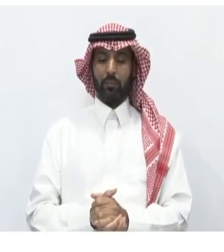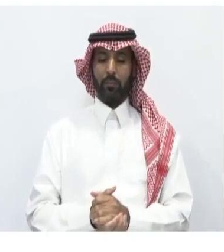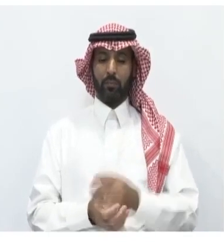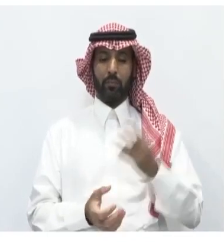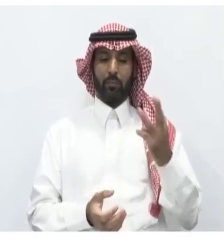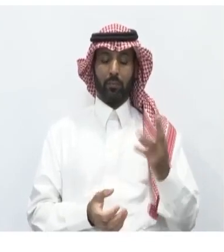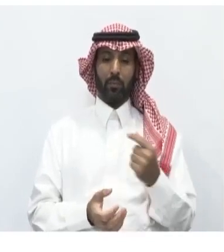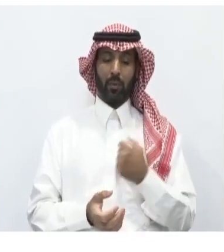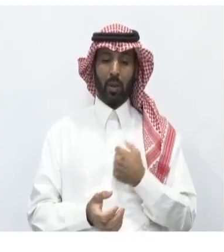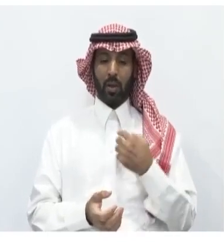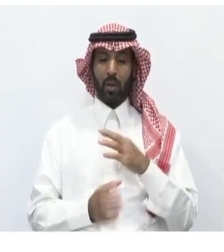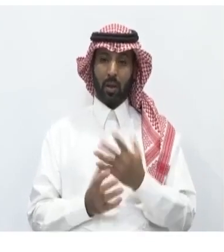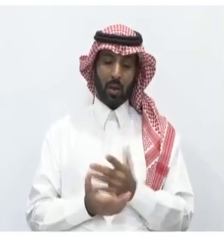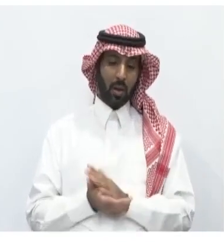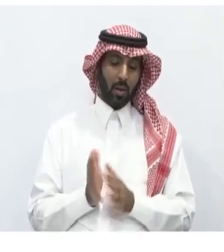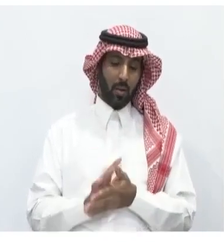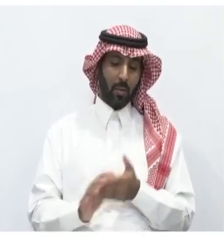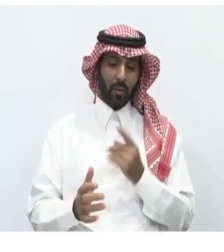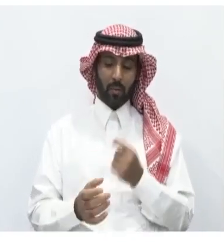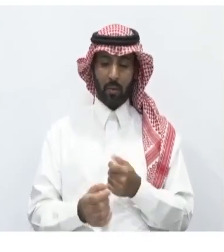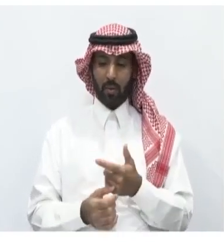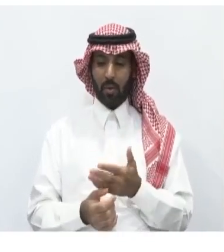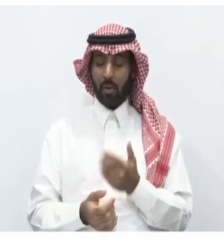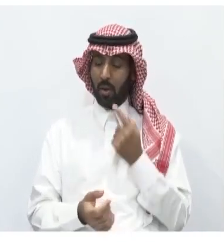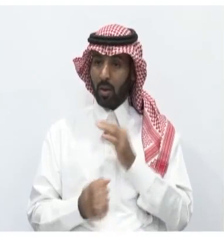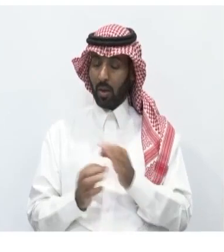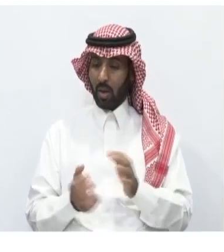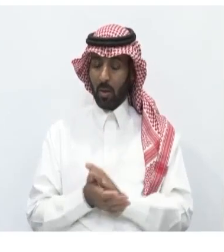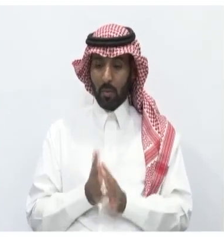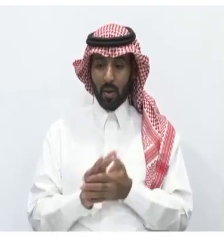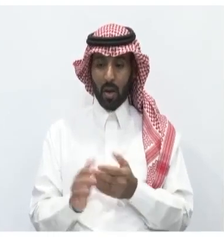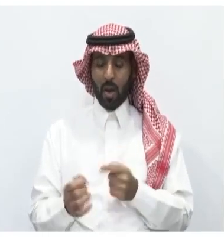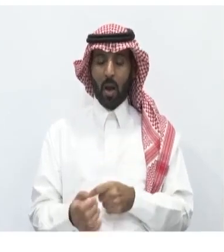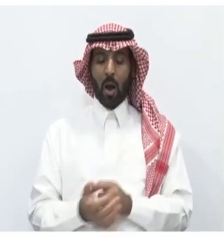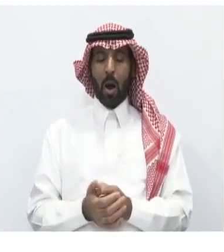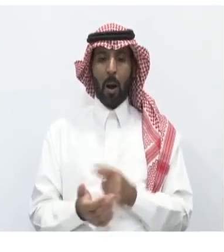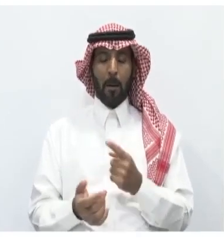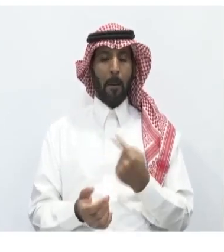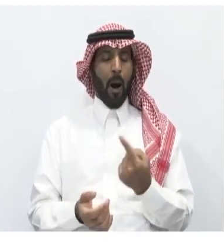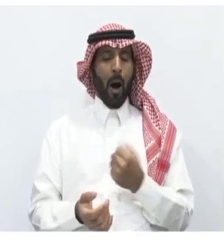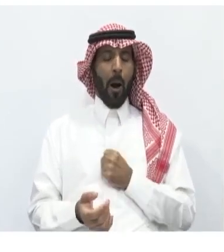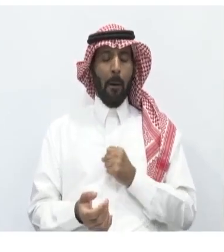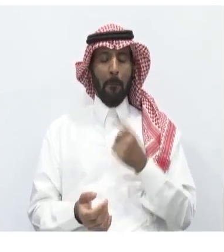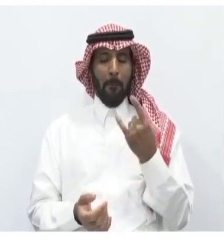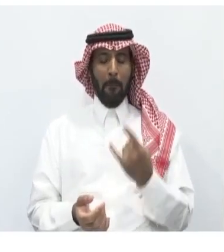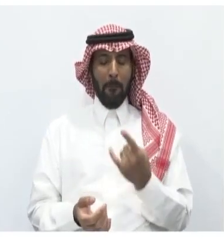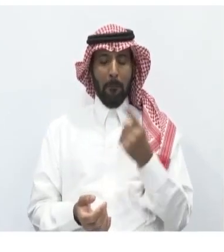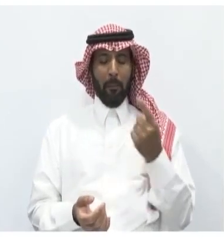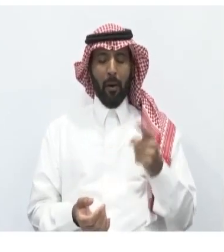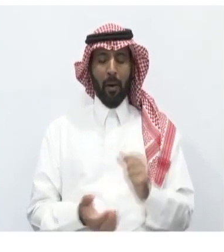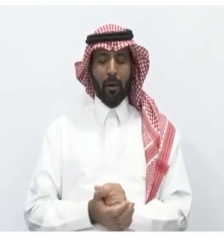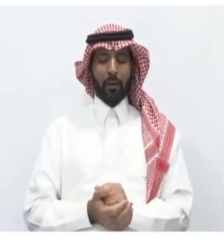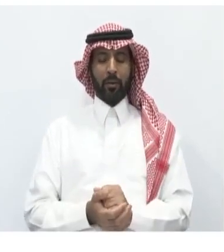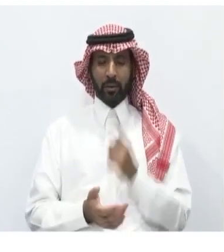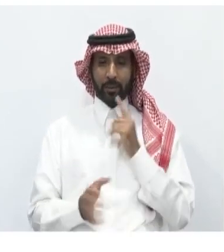three, I'm almost out of money. I'm completely out of money. I only have 10 riyals left. So